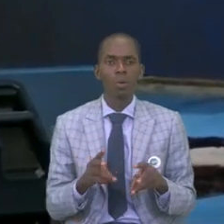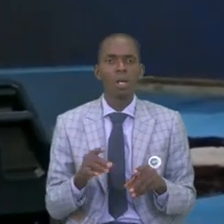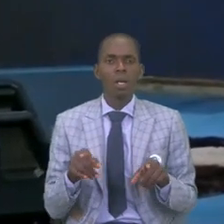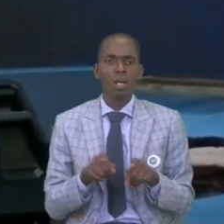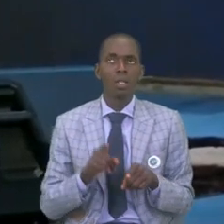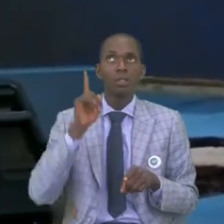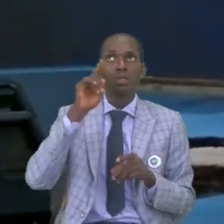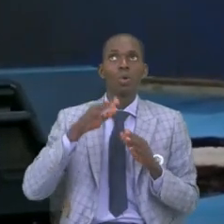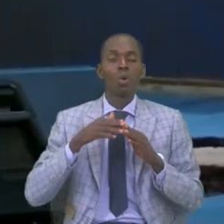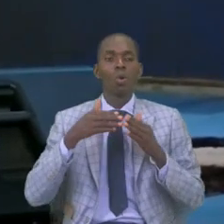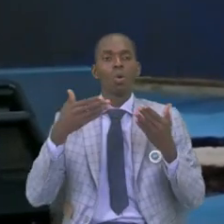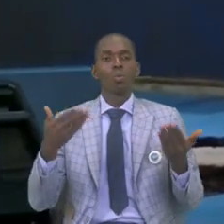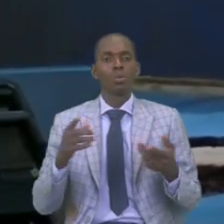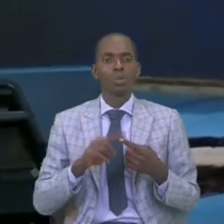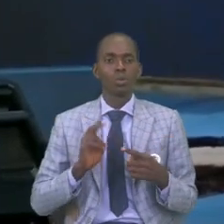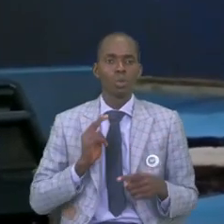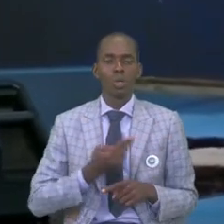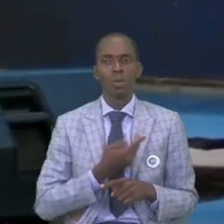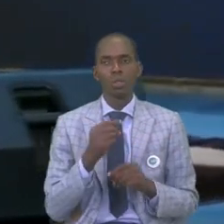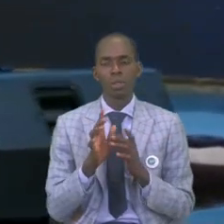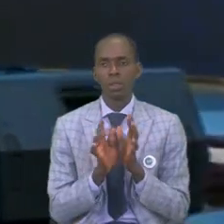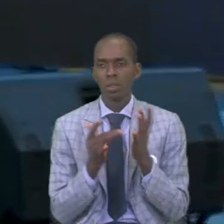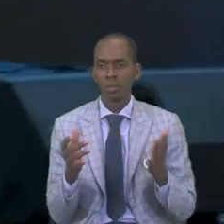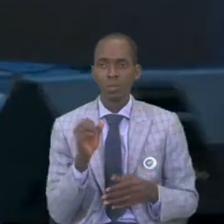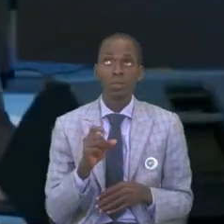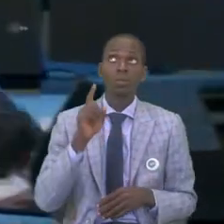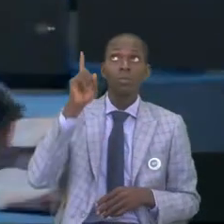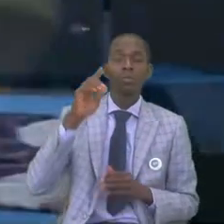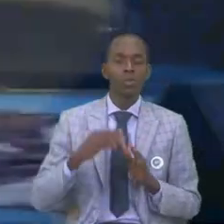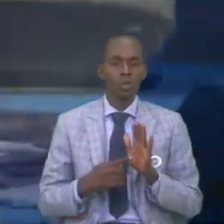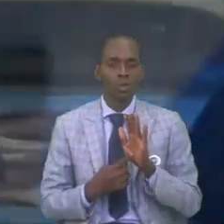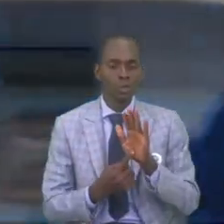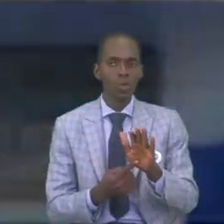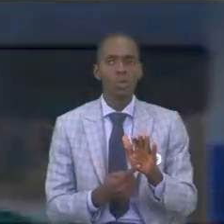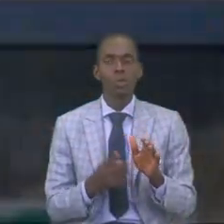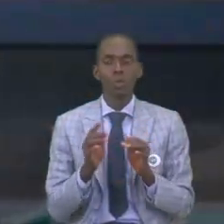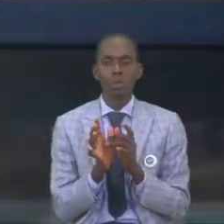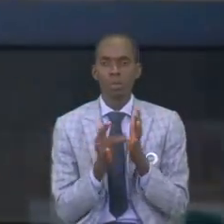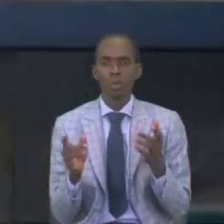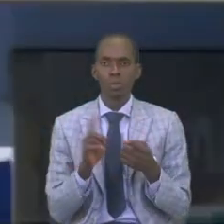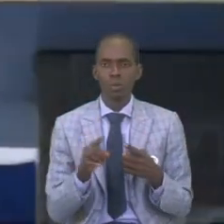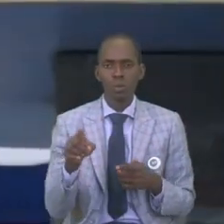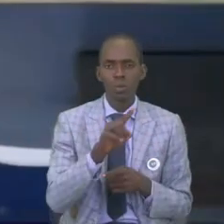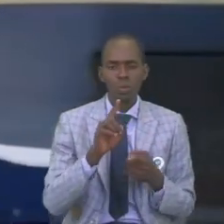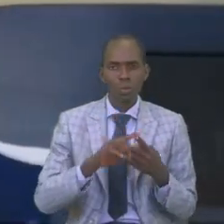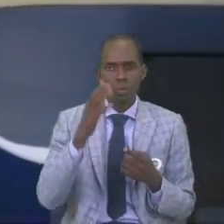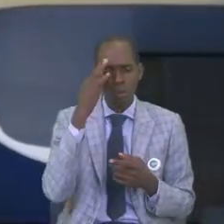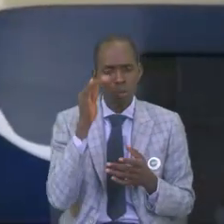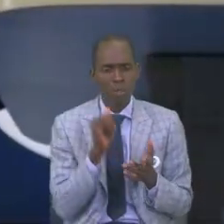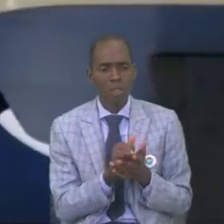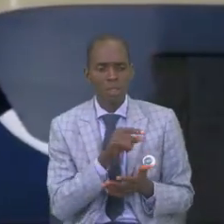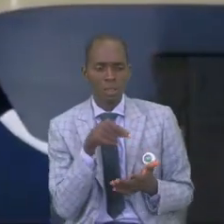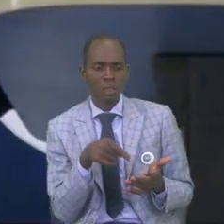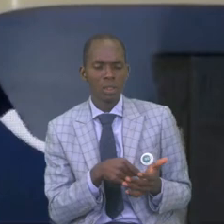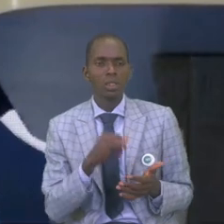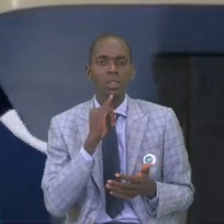opened to us the scriptures? He opens the scriptures to you to know this is what he at